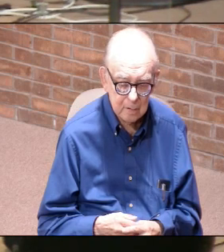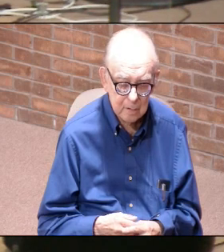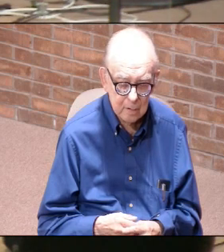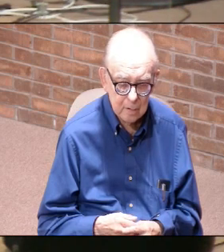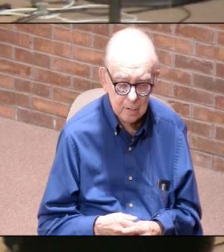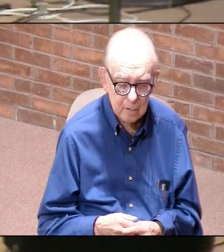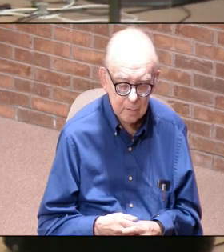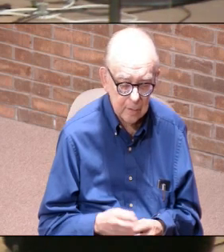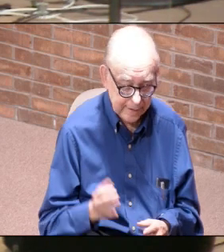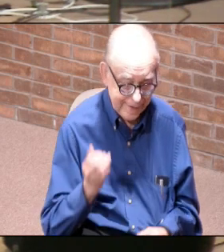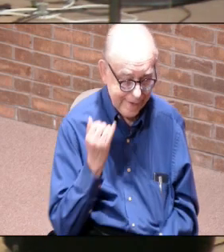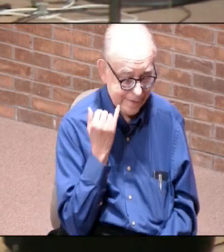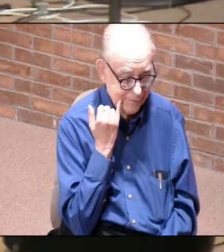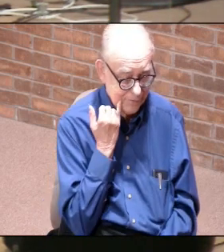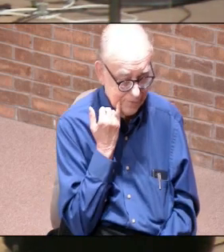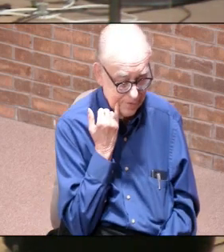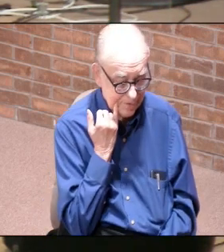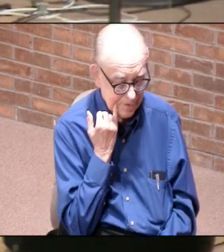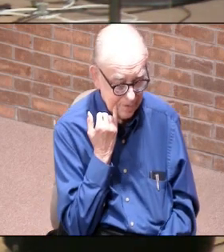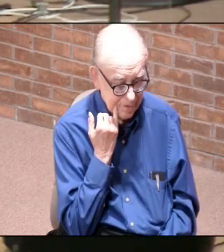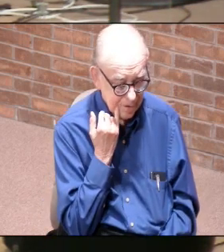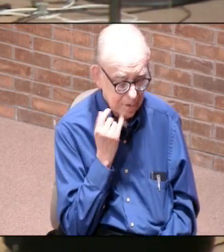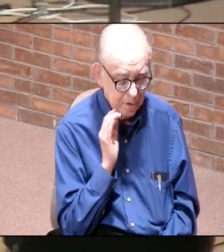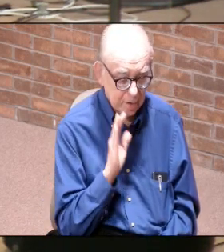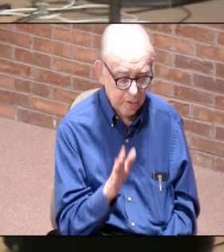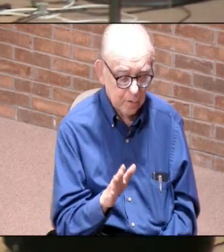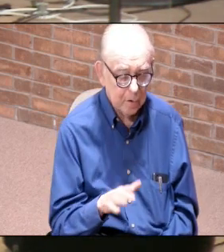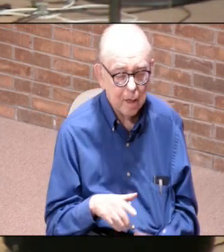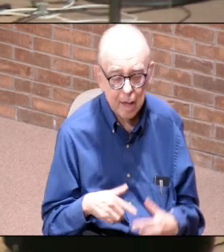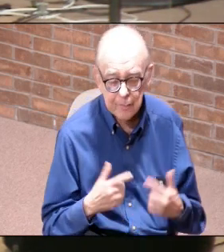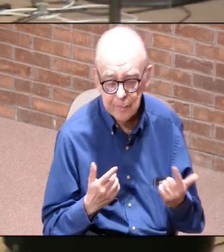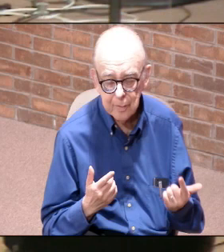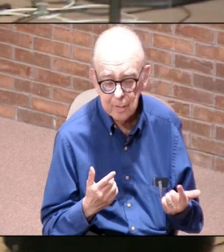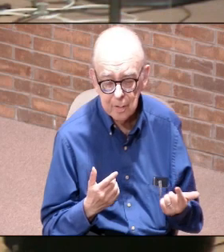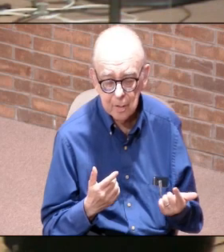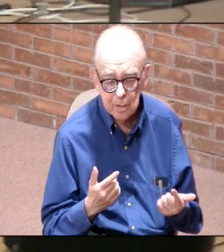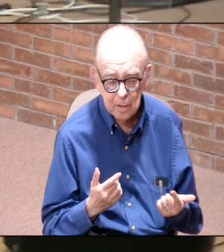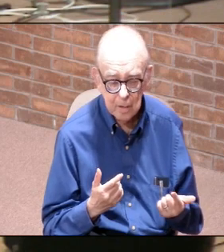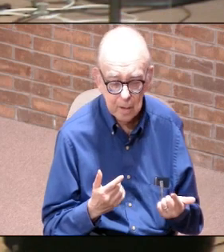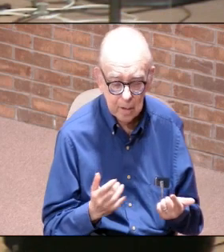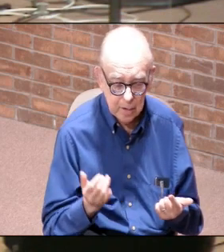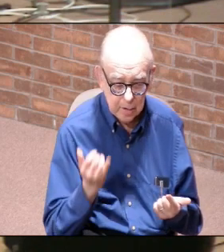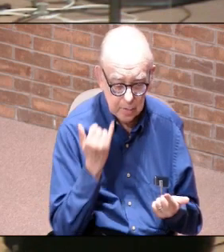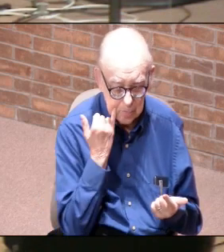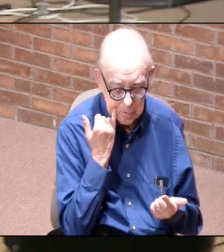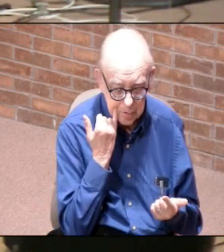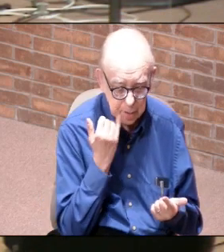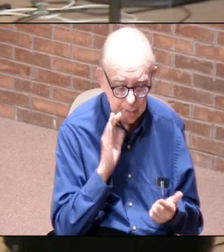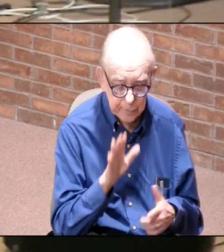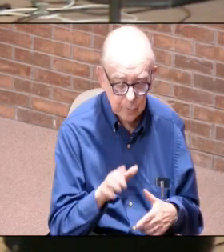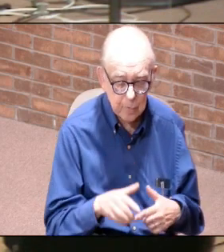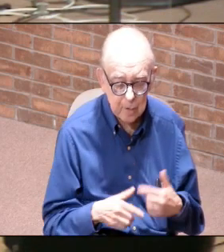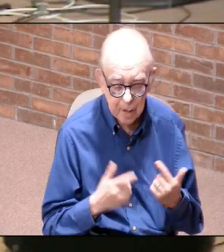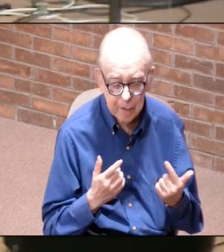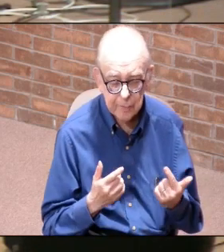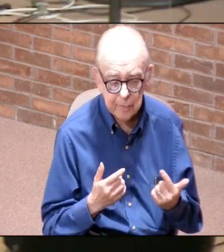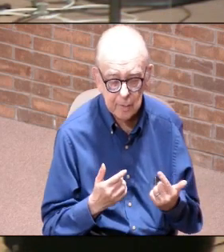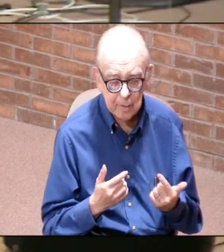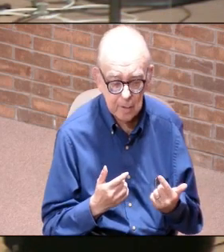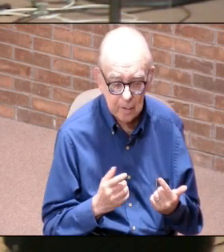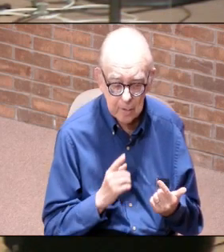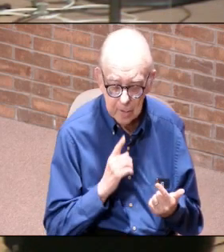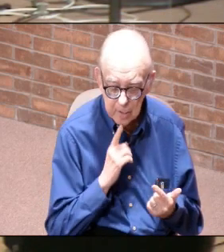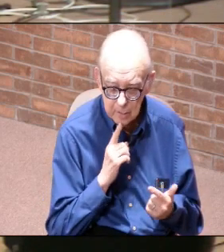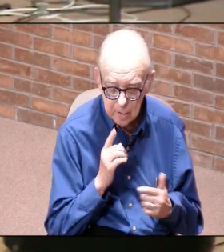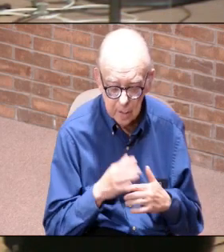If your life if your life